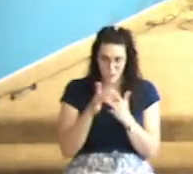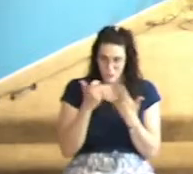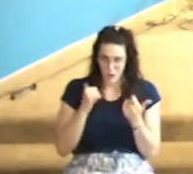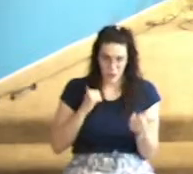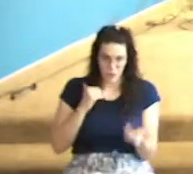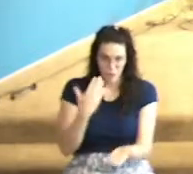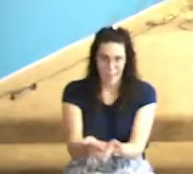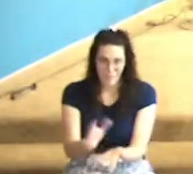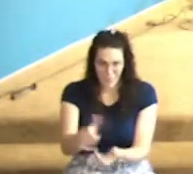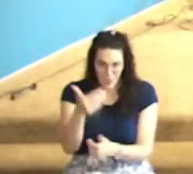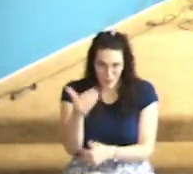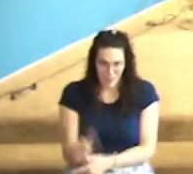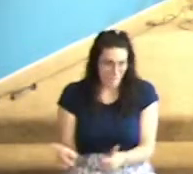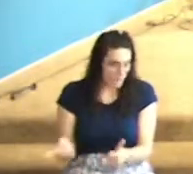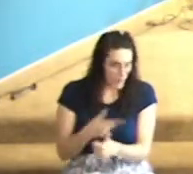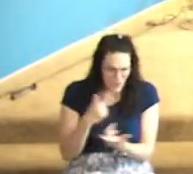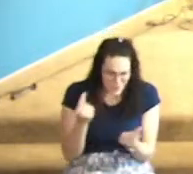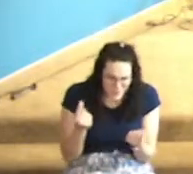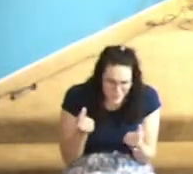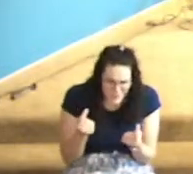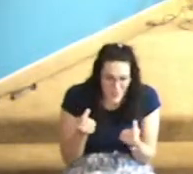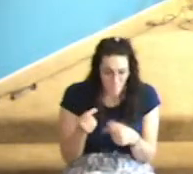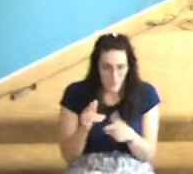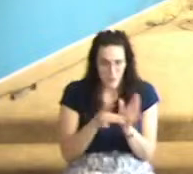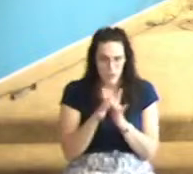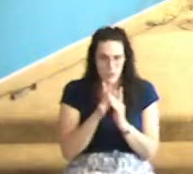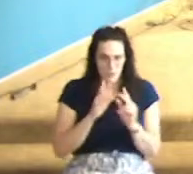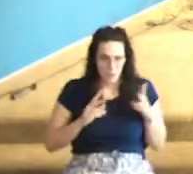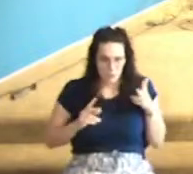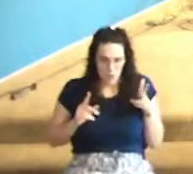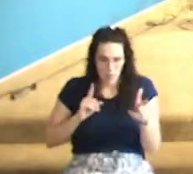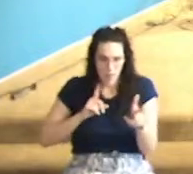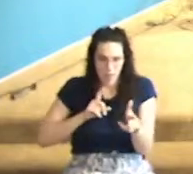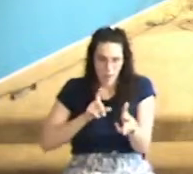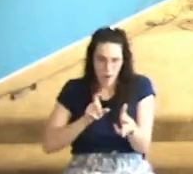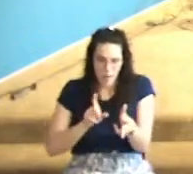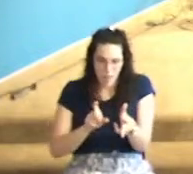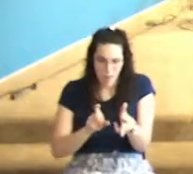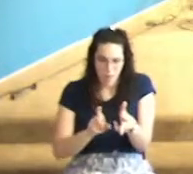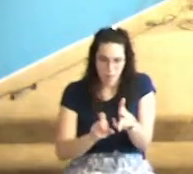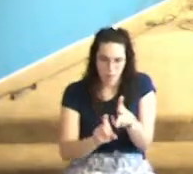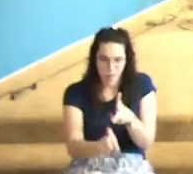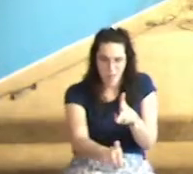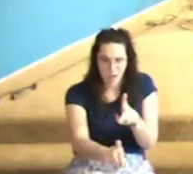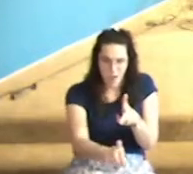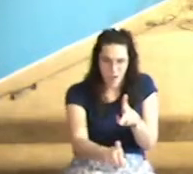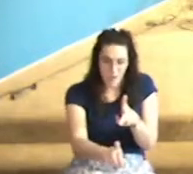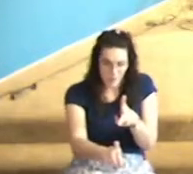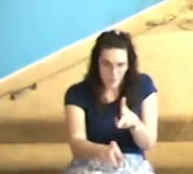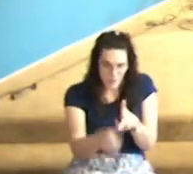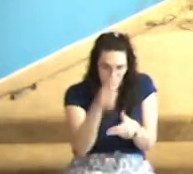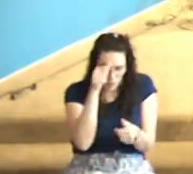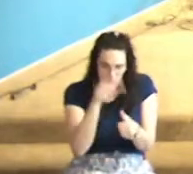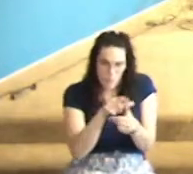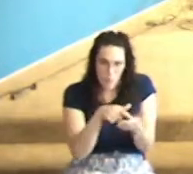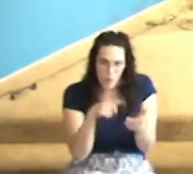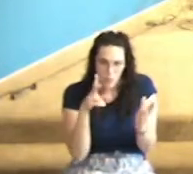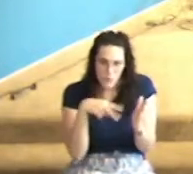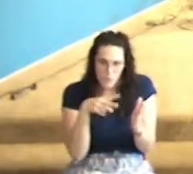other side? What's going on here? He was about to pass by them. Do you remember what we read in